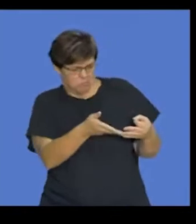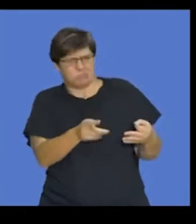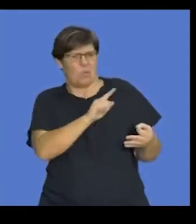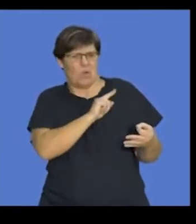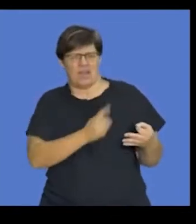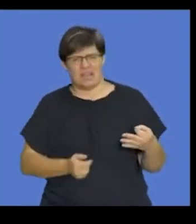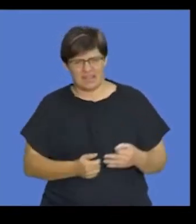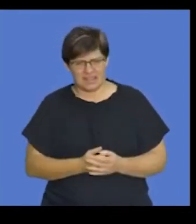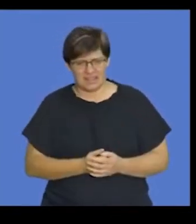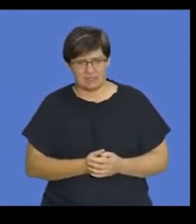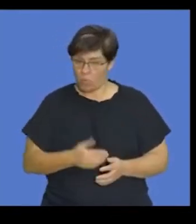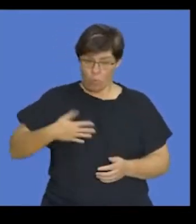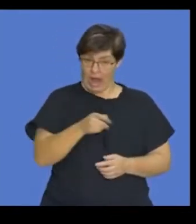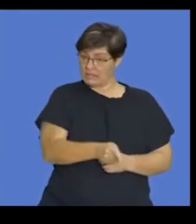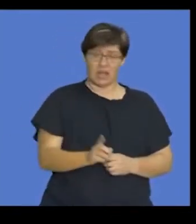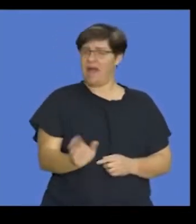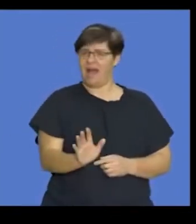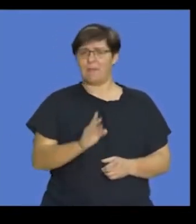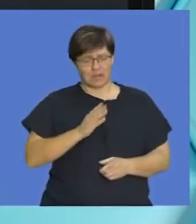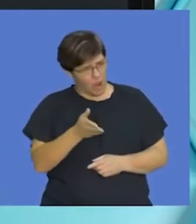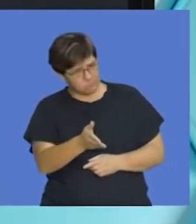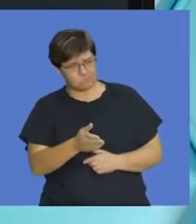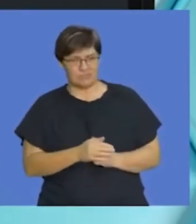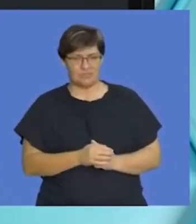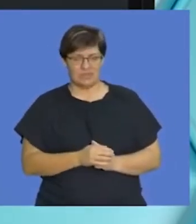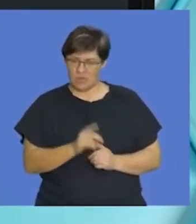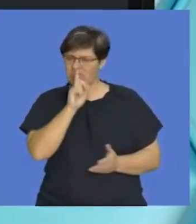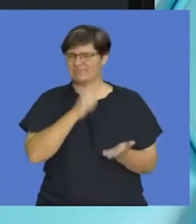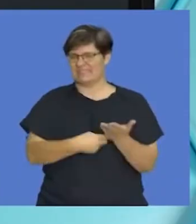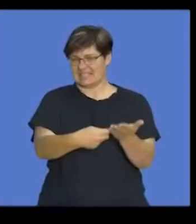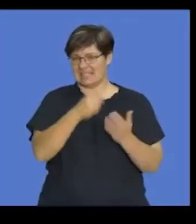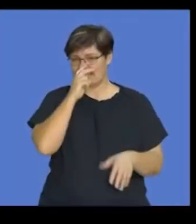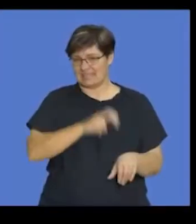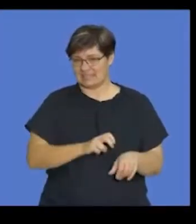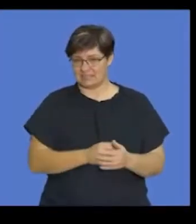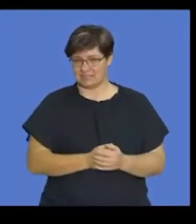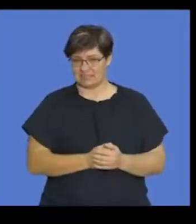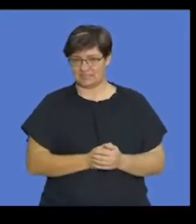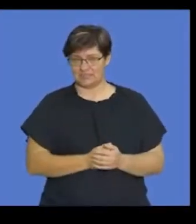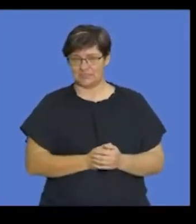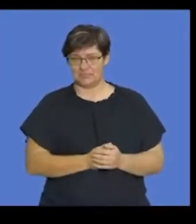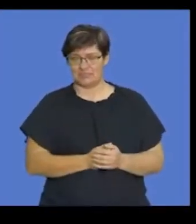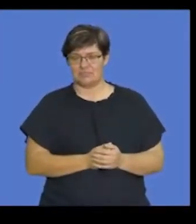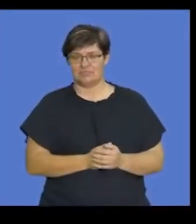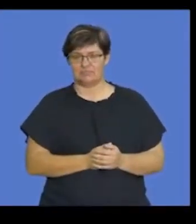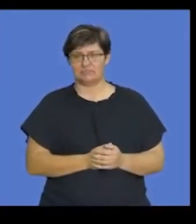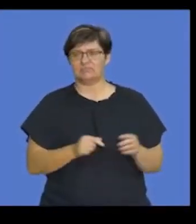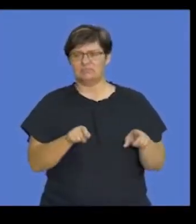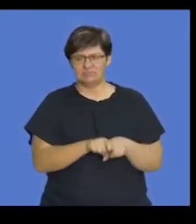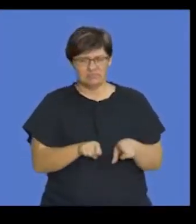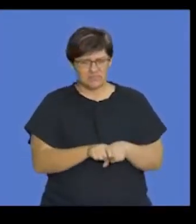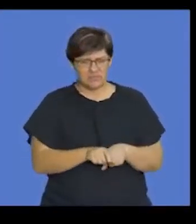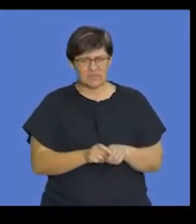Because it's not like we want friction, but it's there. So we have to talk about that. Then we're also going to talk about, can